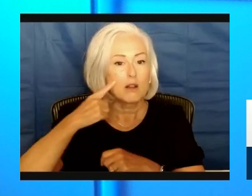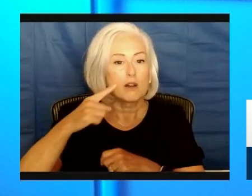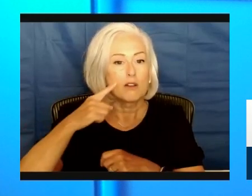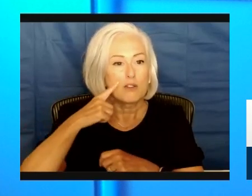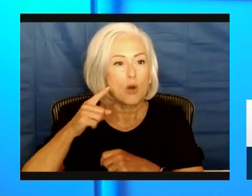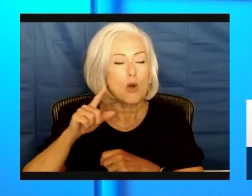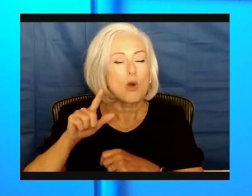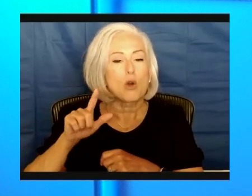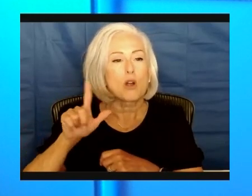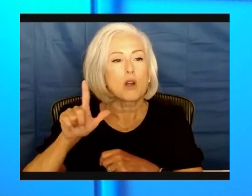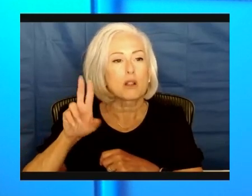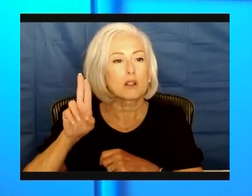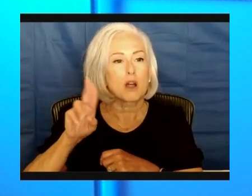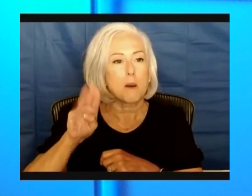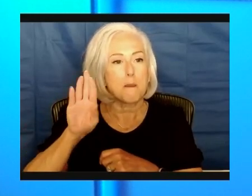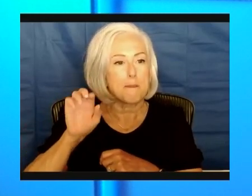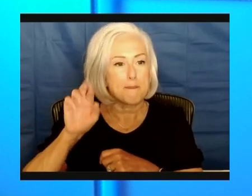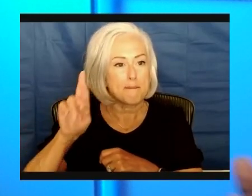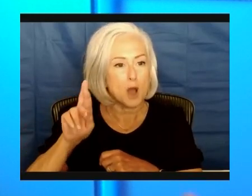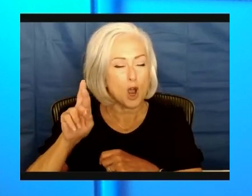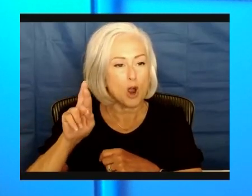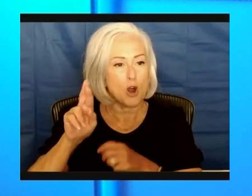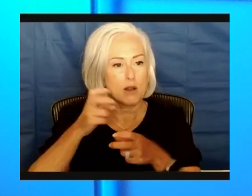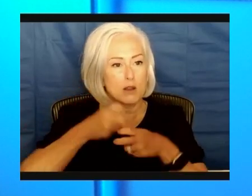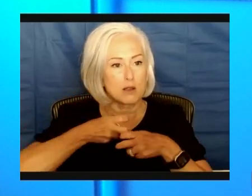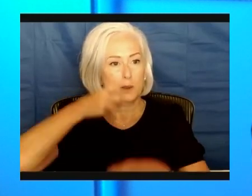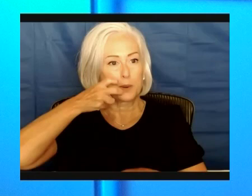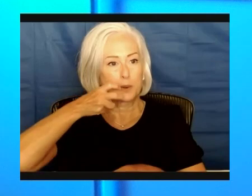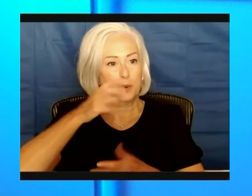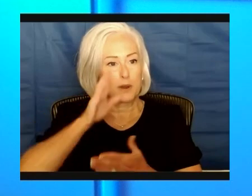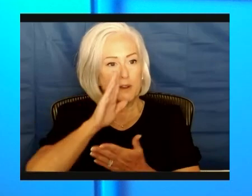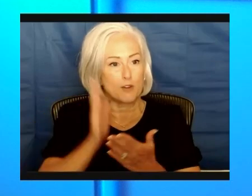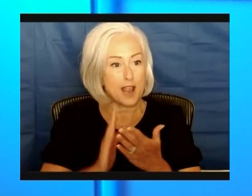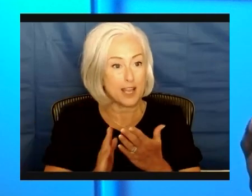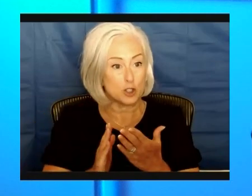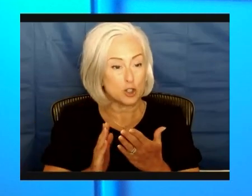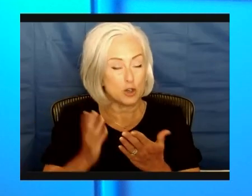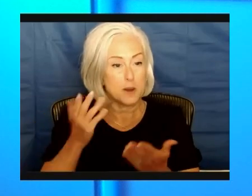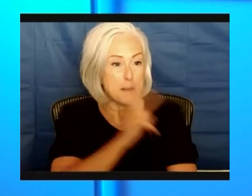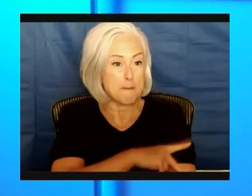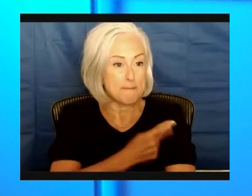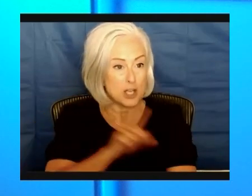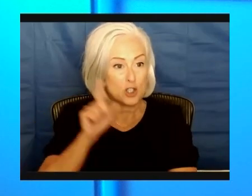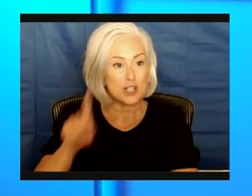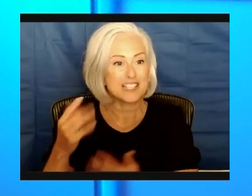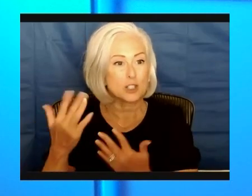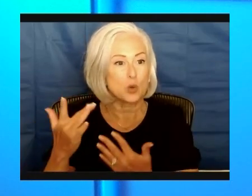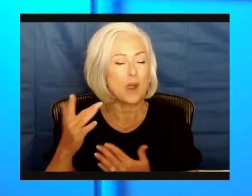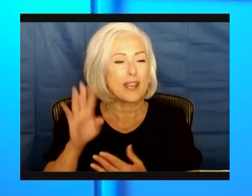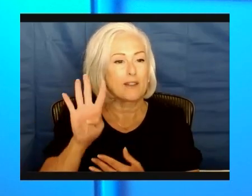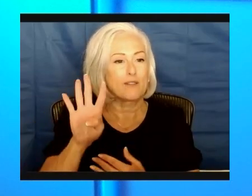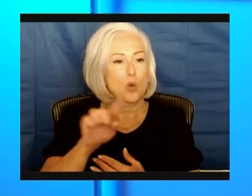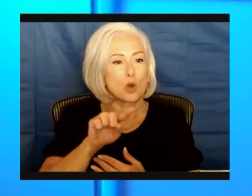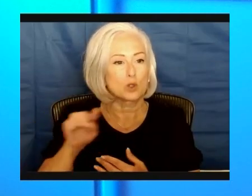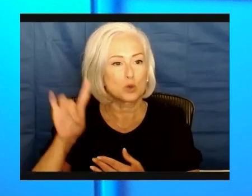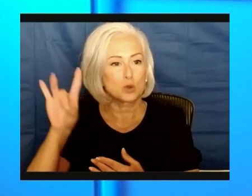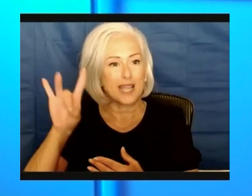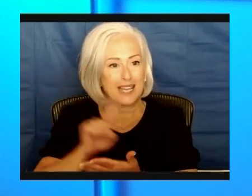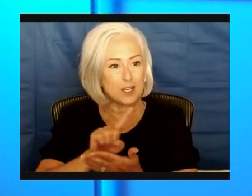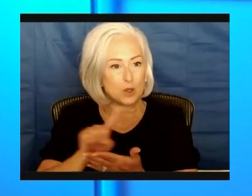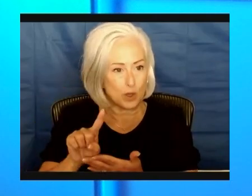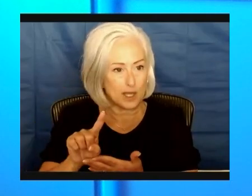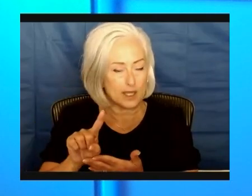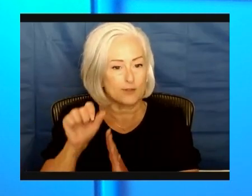must wait up to 4 and 8 weeks. If you see here in KU, long